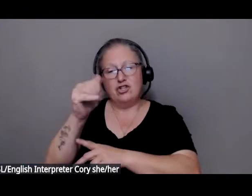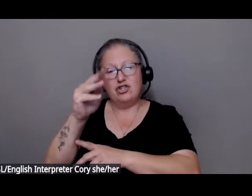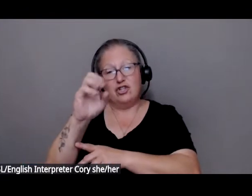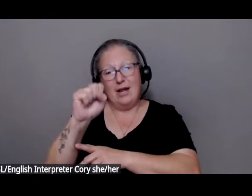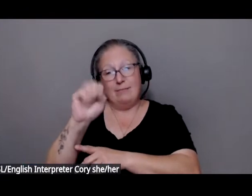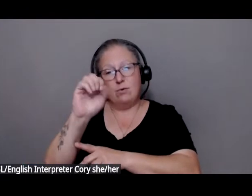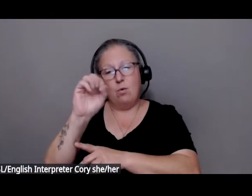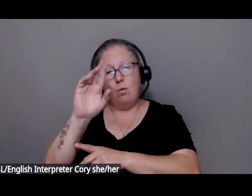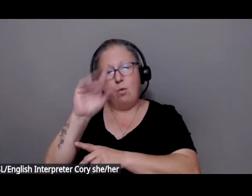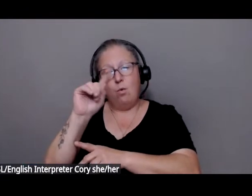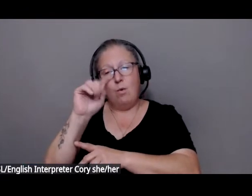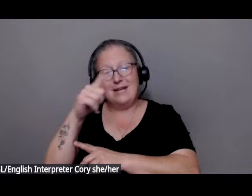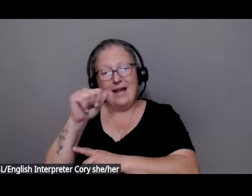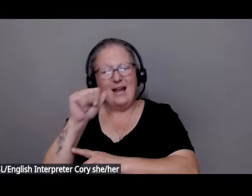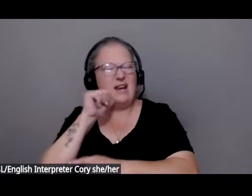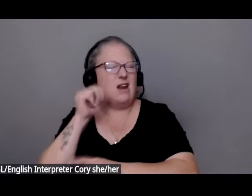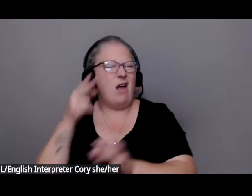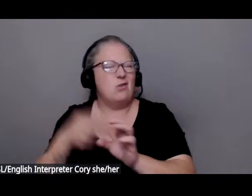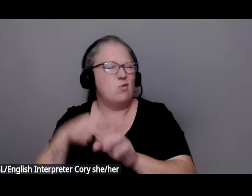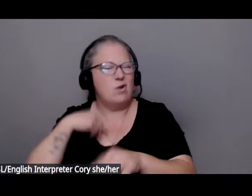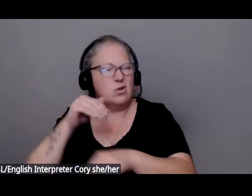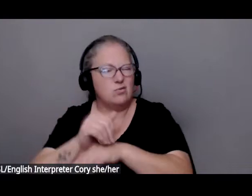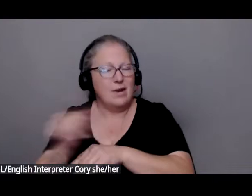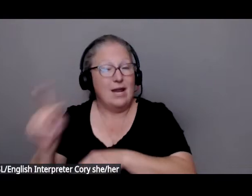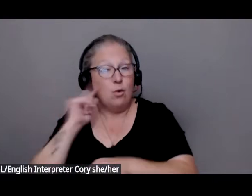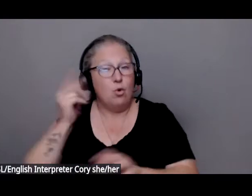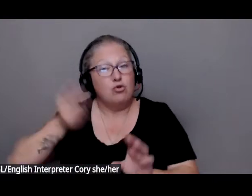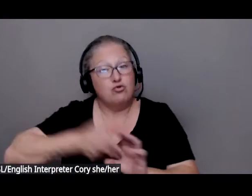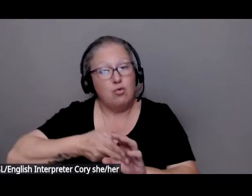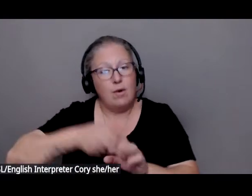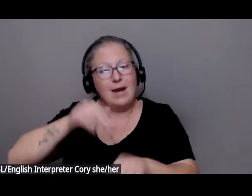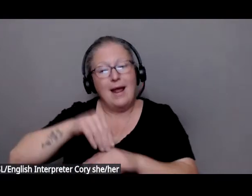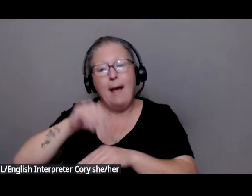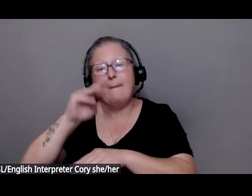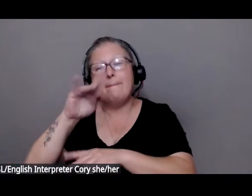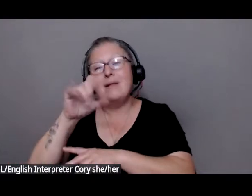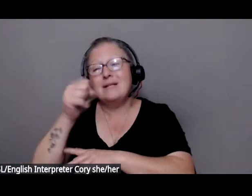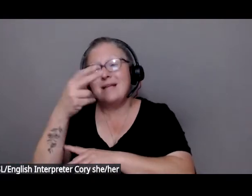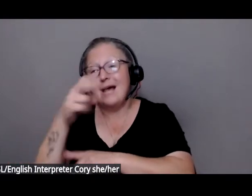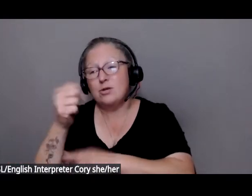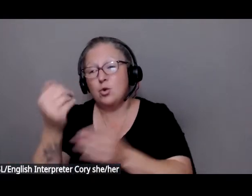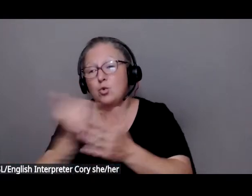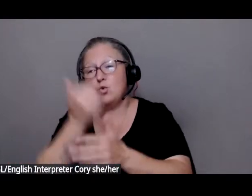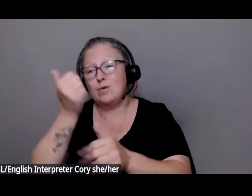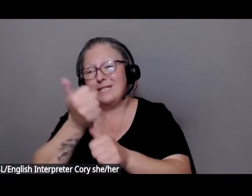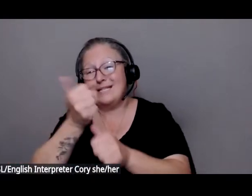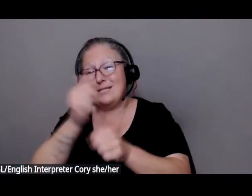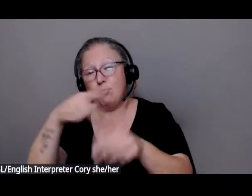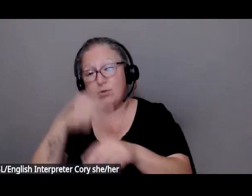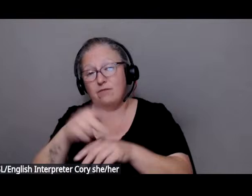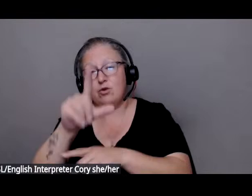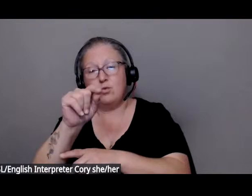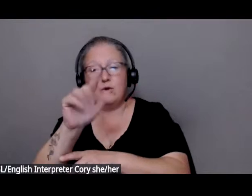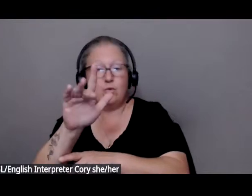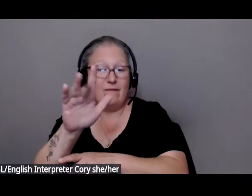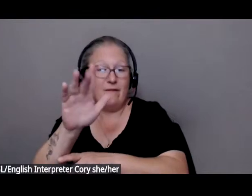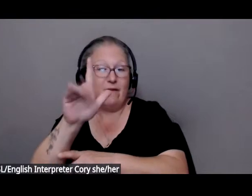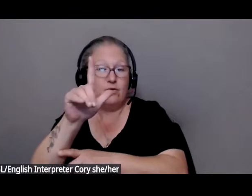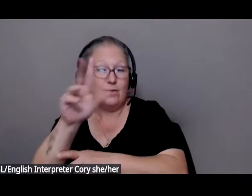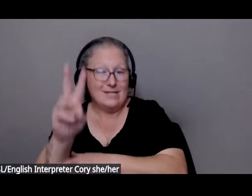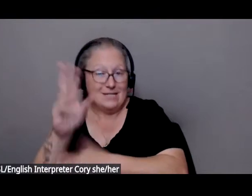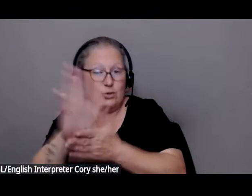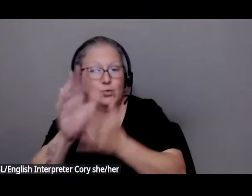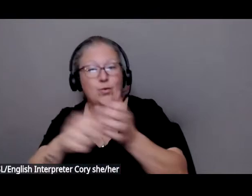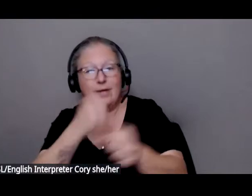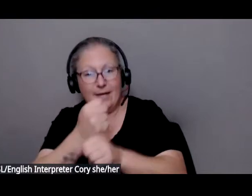Ortega. He will join us as Mills High School's new assistant principal for the 25-26 school year.